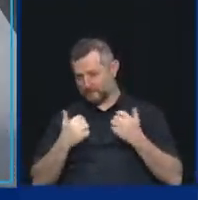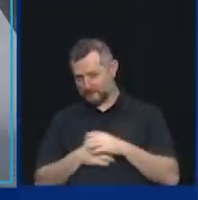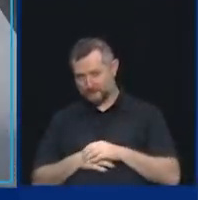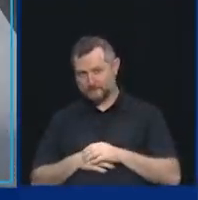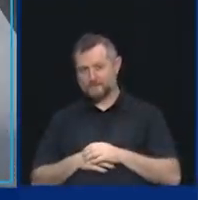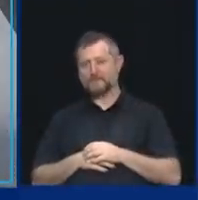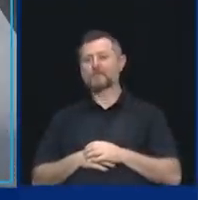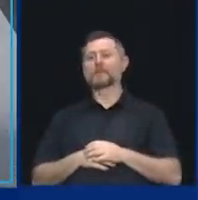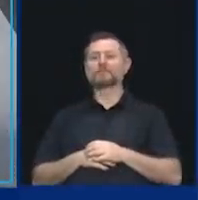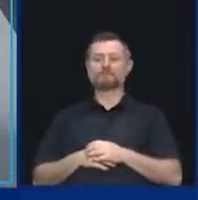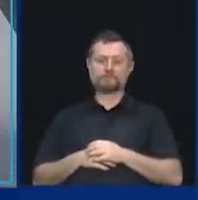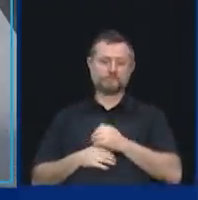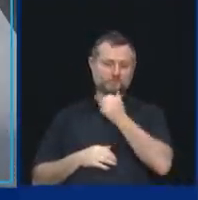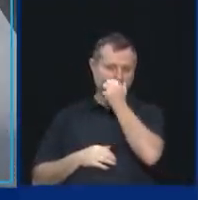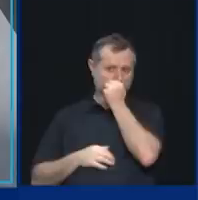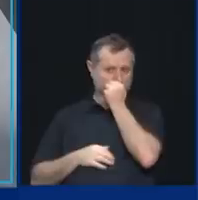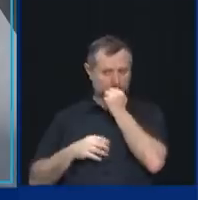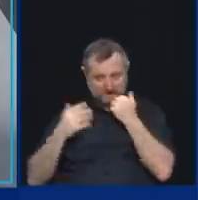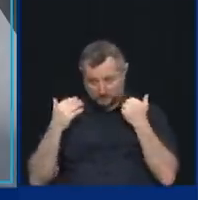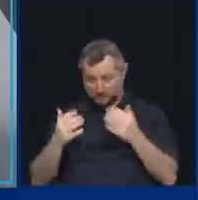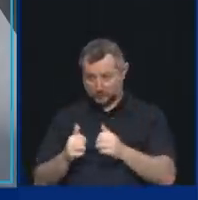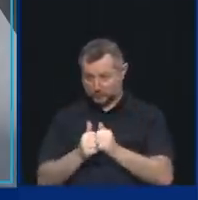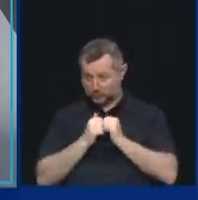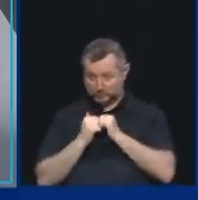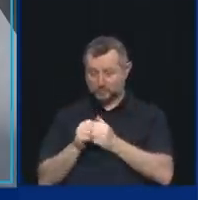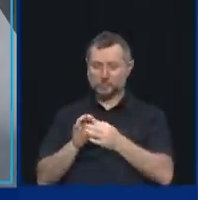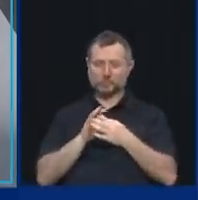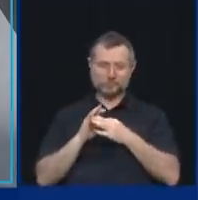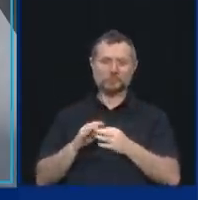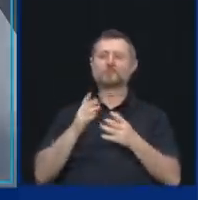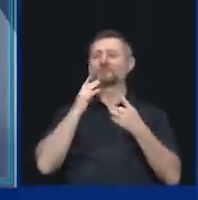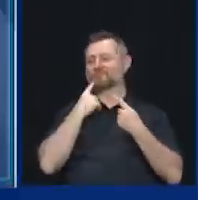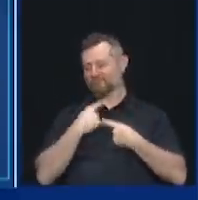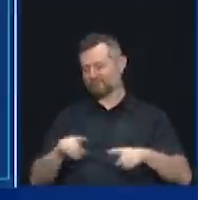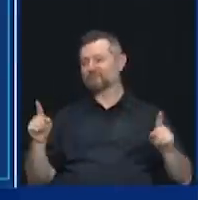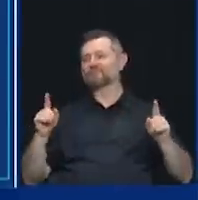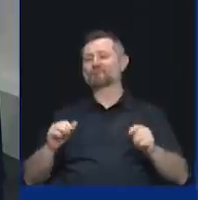do it when we do it together, and we will. And we're going to be better than ever.